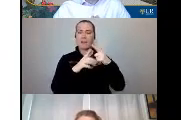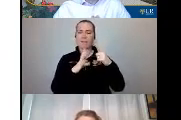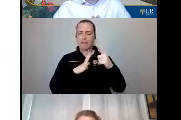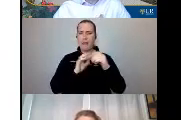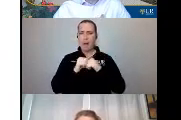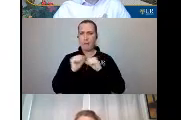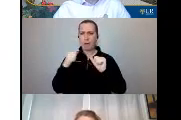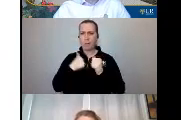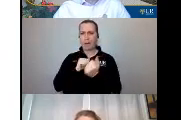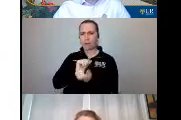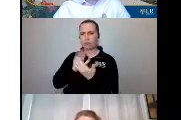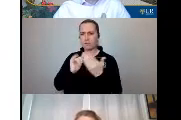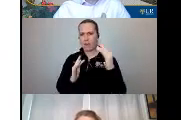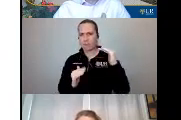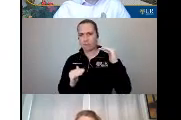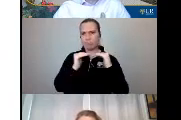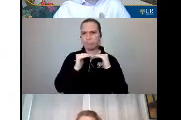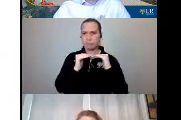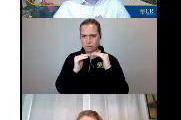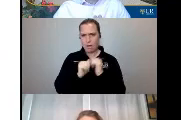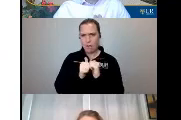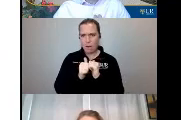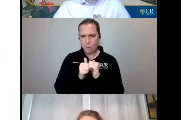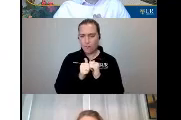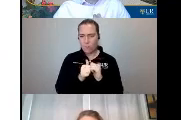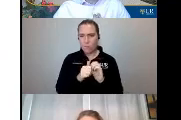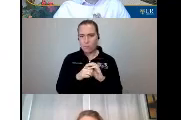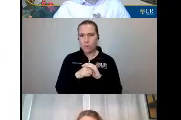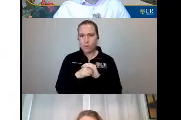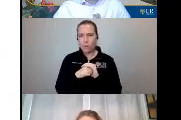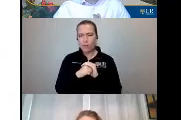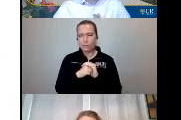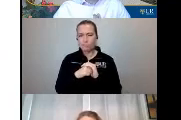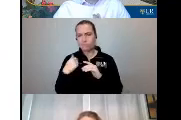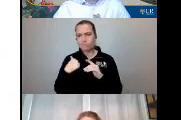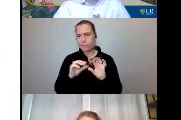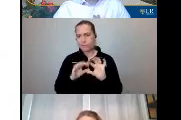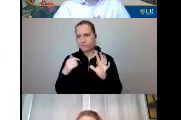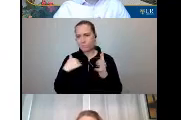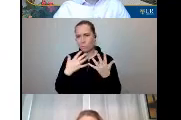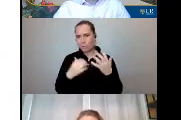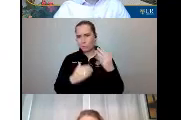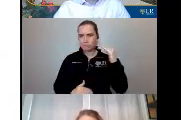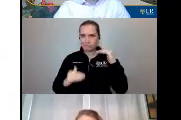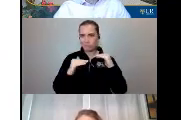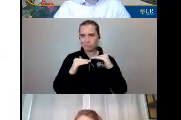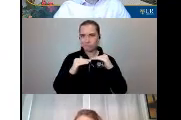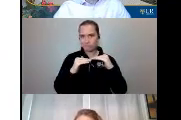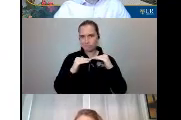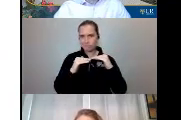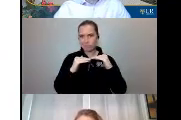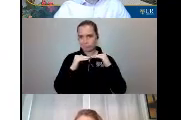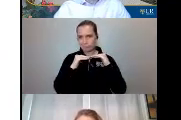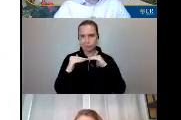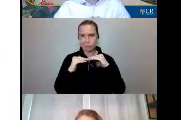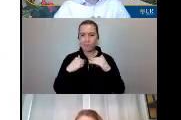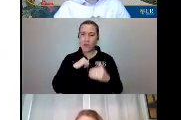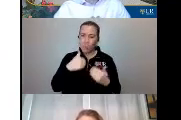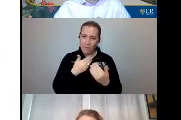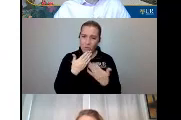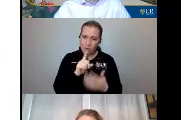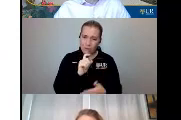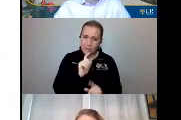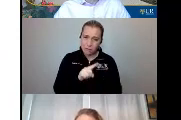those in a way that reduces those as much as possible. So I don't have the answer for you,